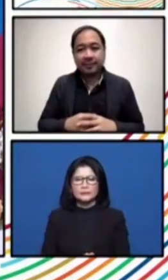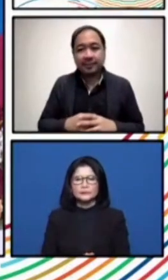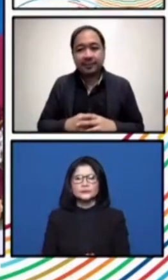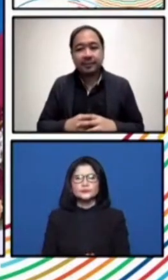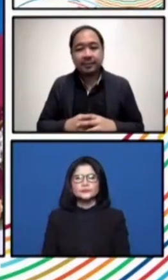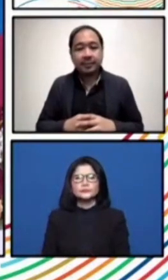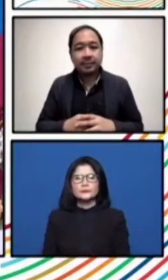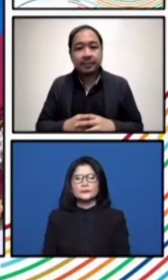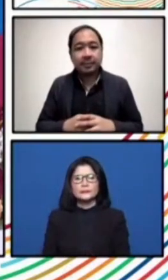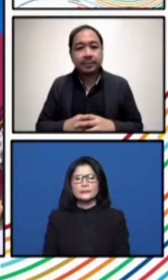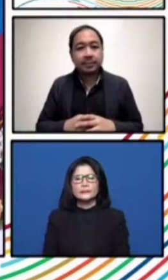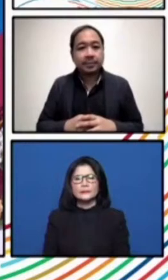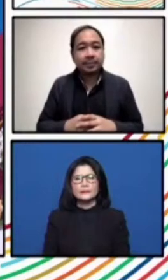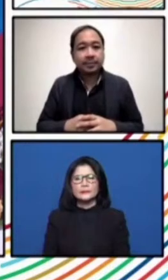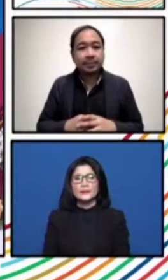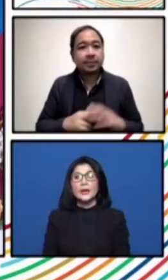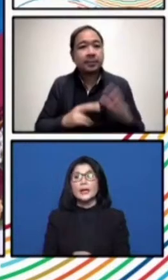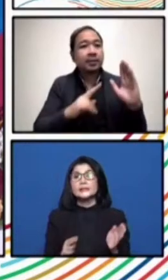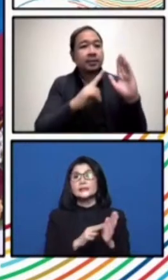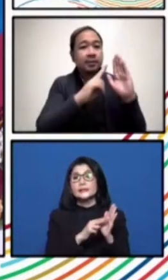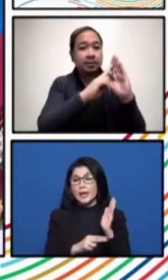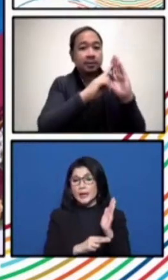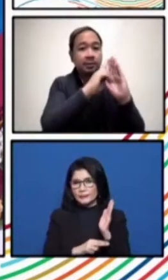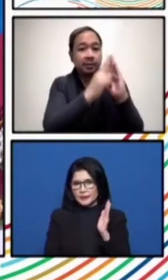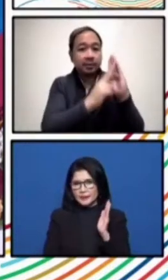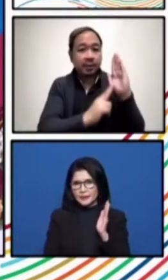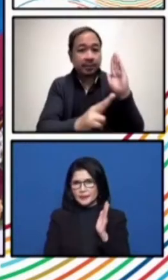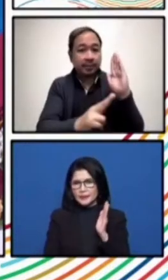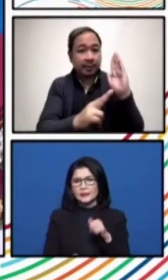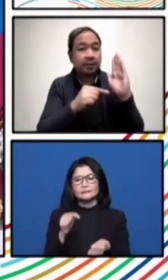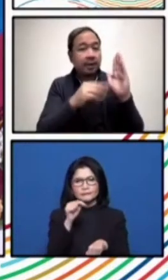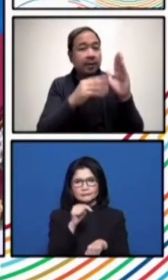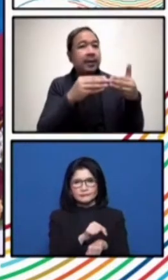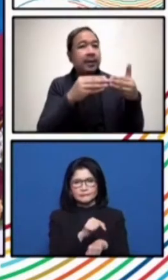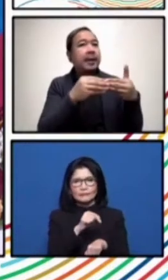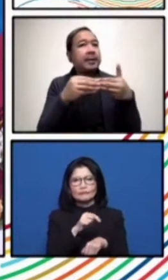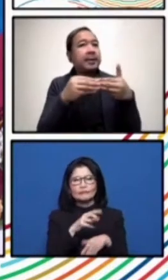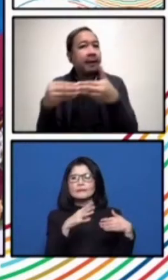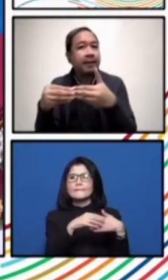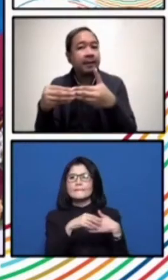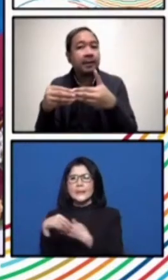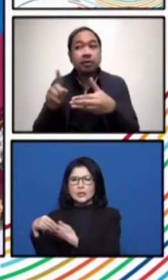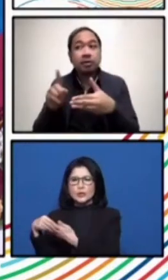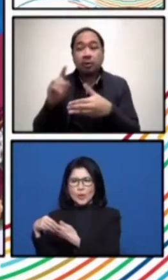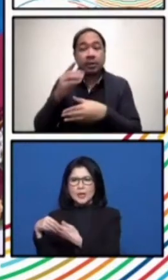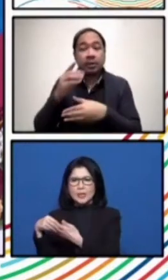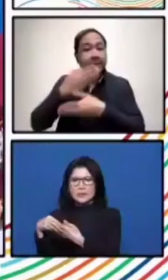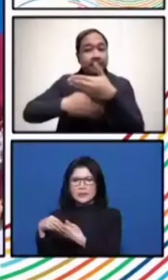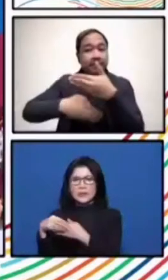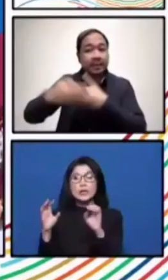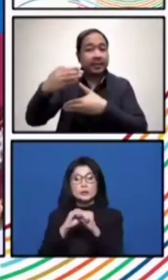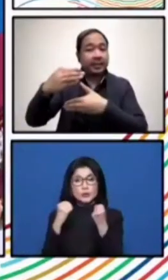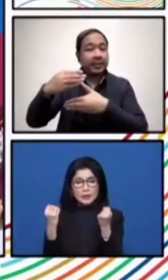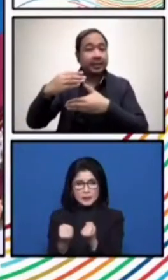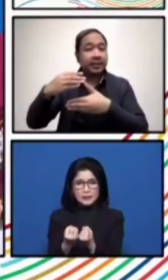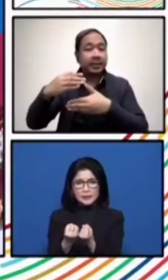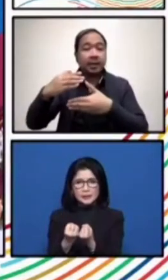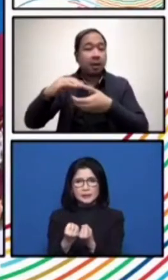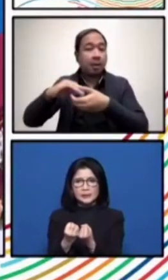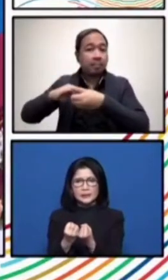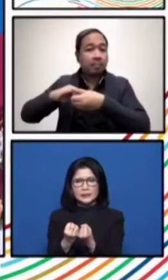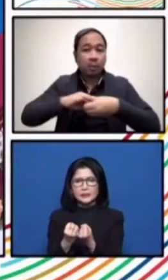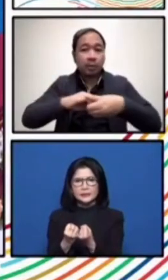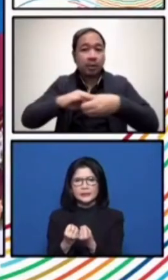crpd as the guidelines indicate organizations of person with disability or obedience